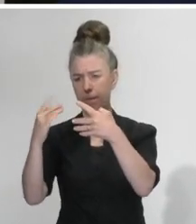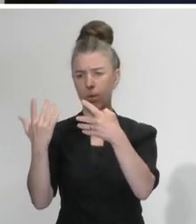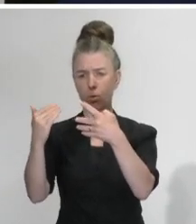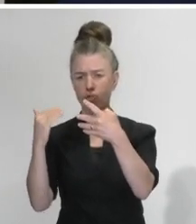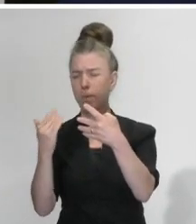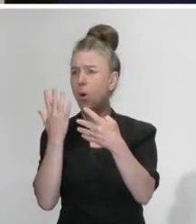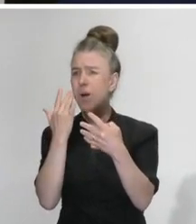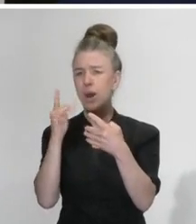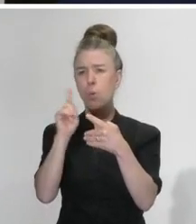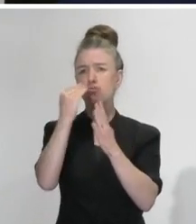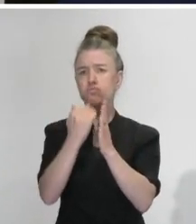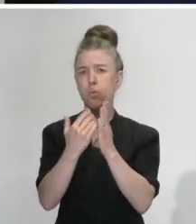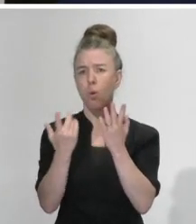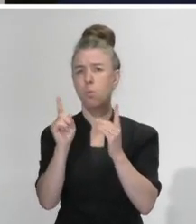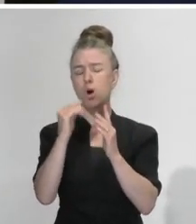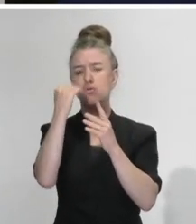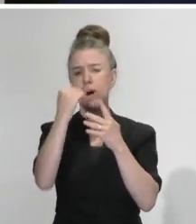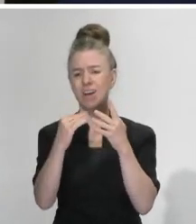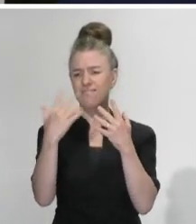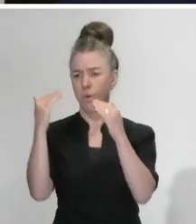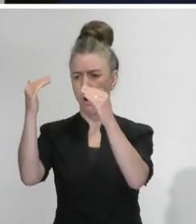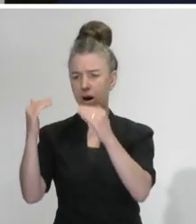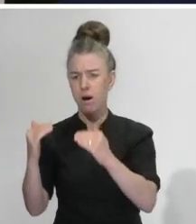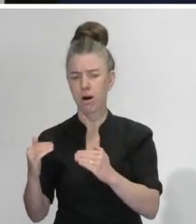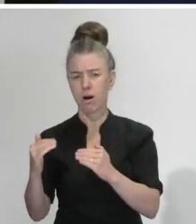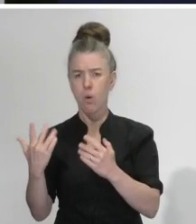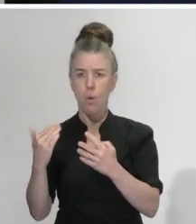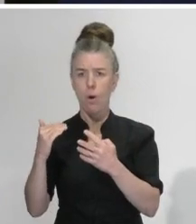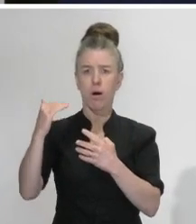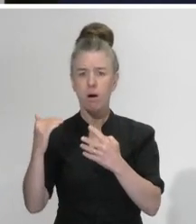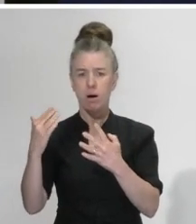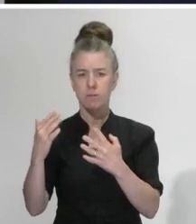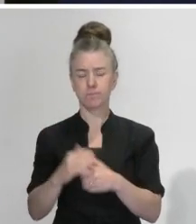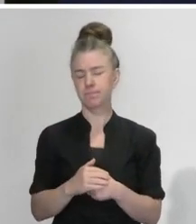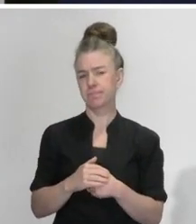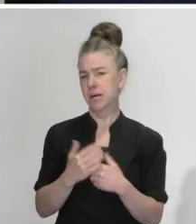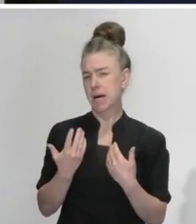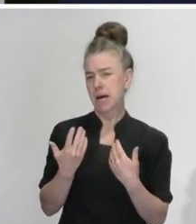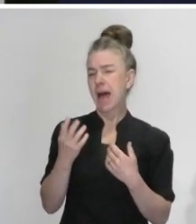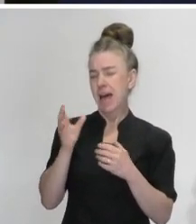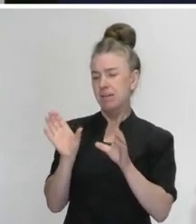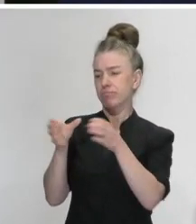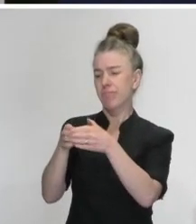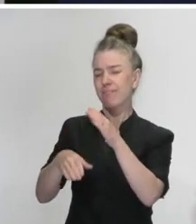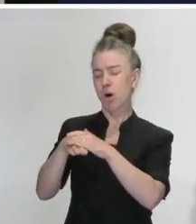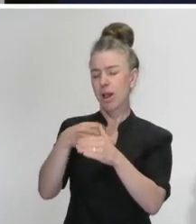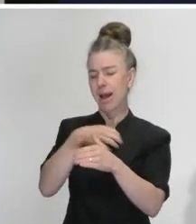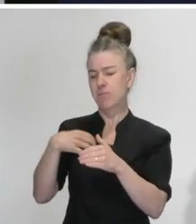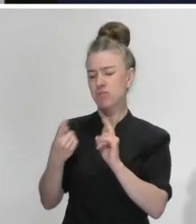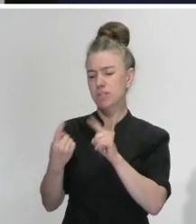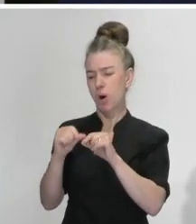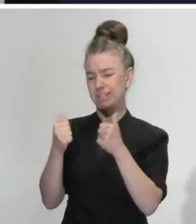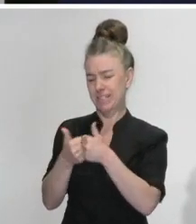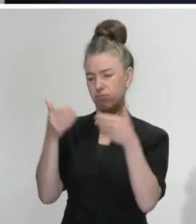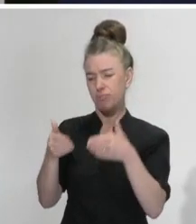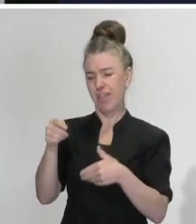that? I don't have a time frame for that, but it's being done as part of the all-of-government leadership team for the response. Can you please